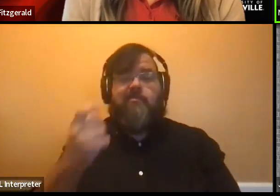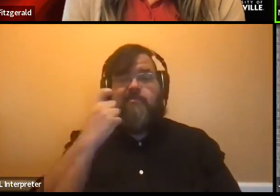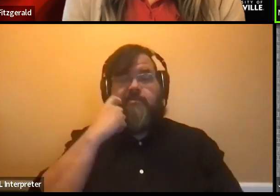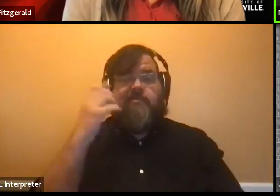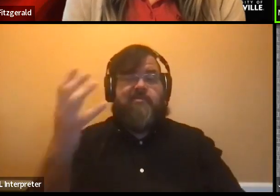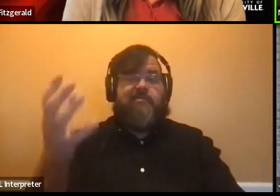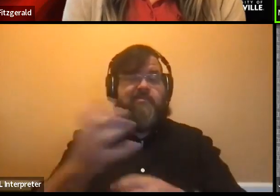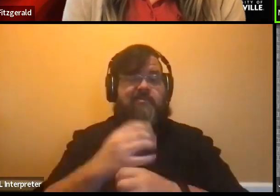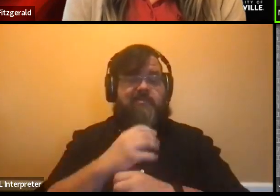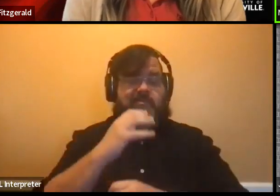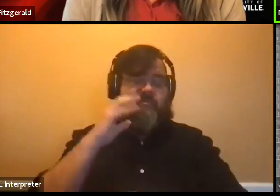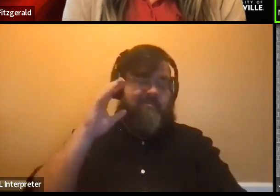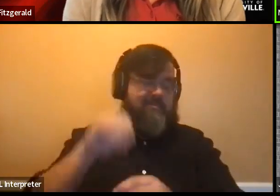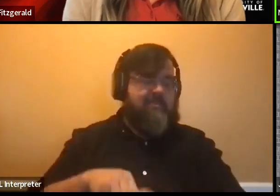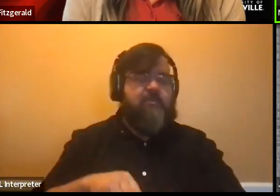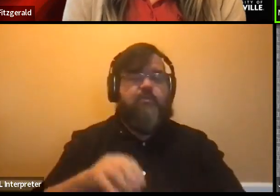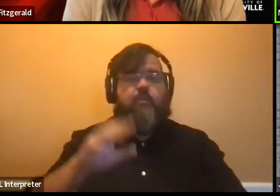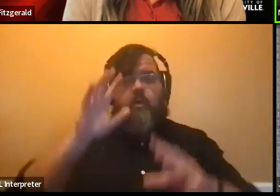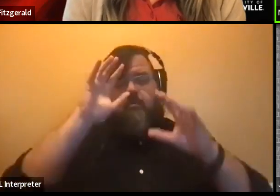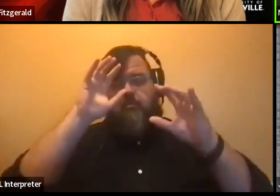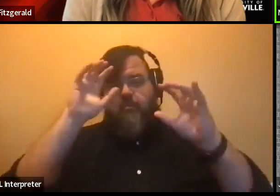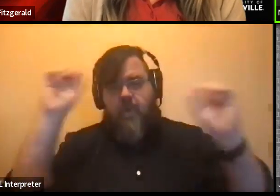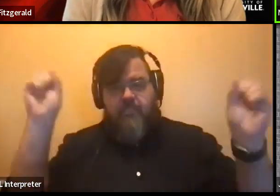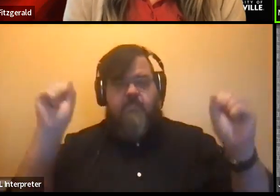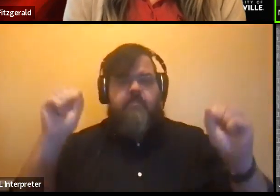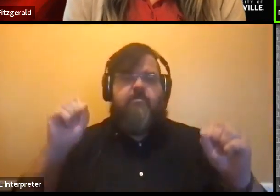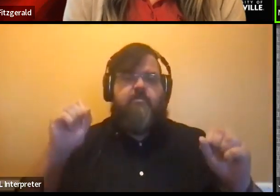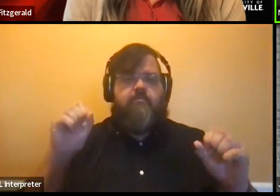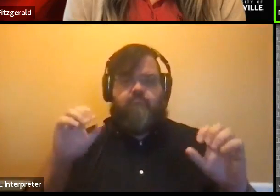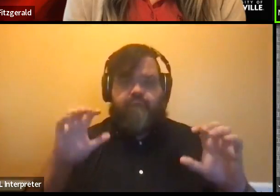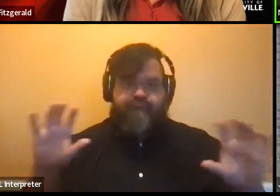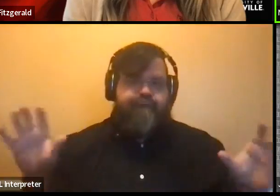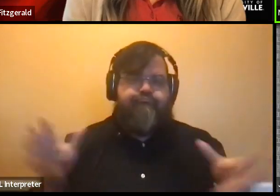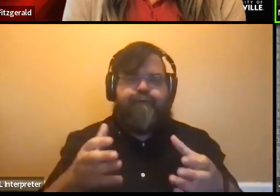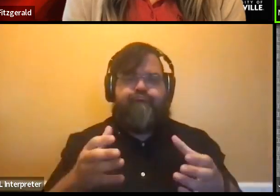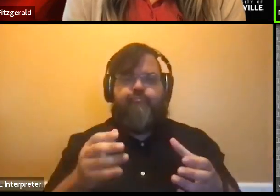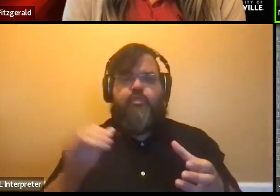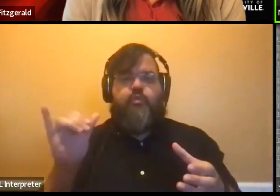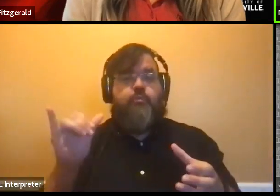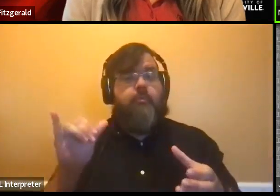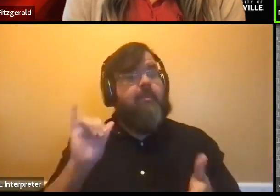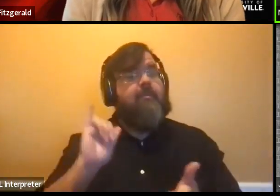which we'll talk about all of that later. I'm sure Dr. Hart will go over it. But yeah, that's a little bit about me.